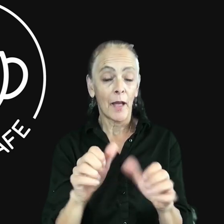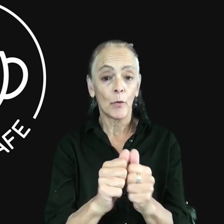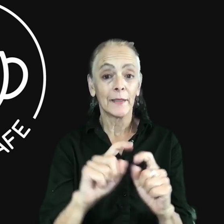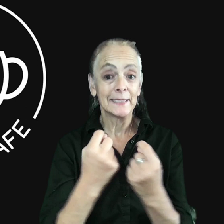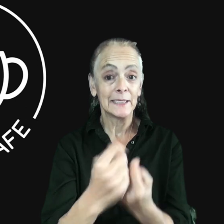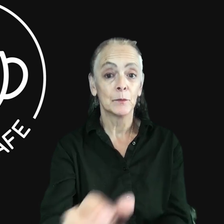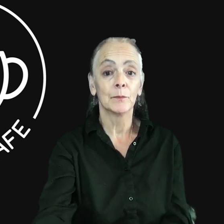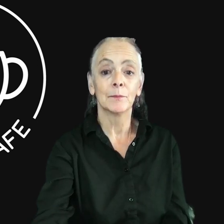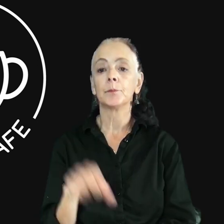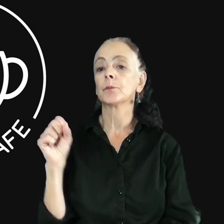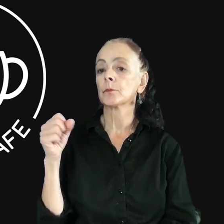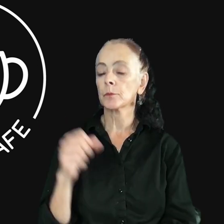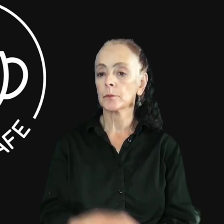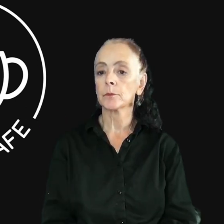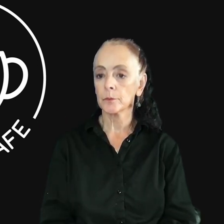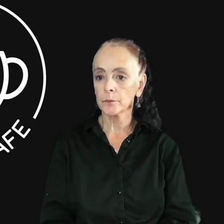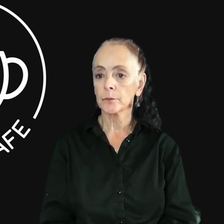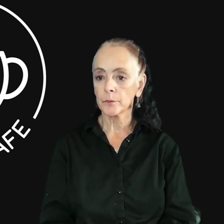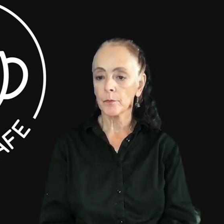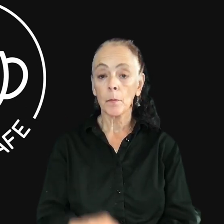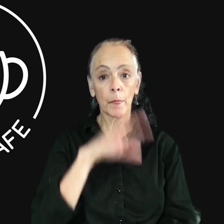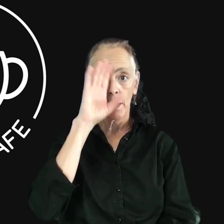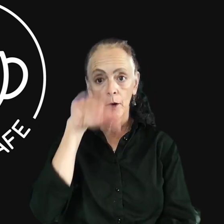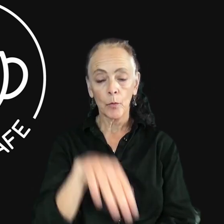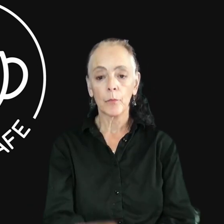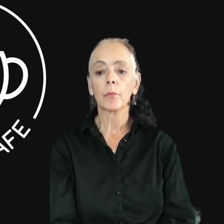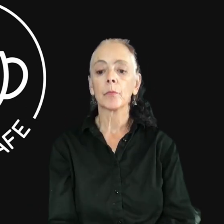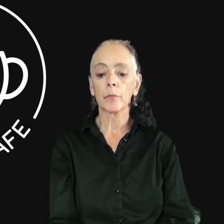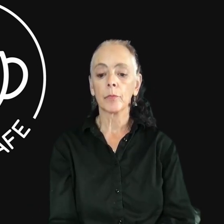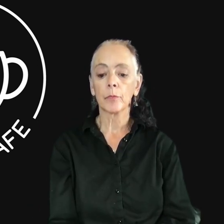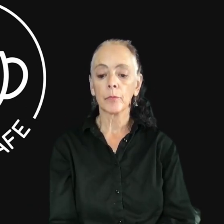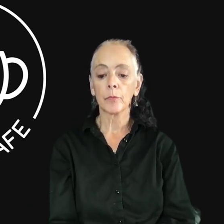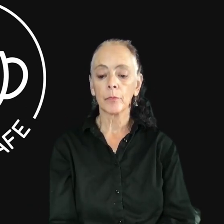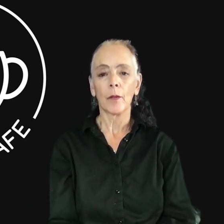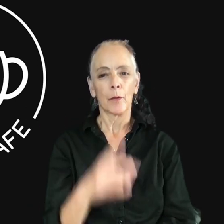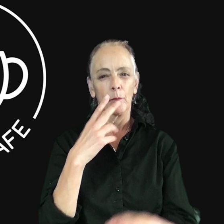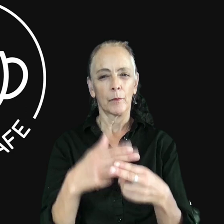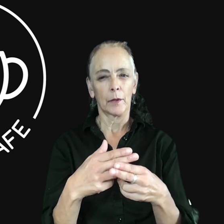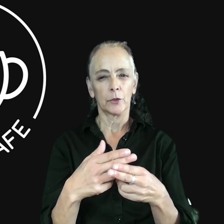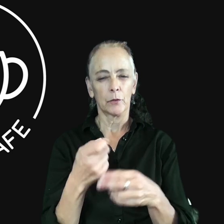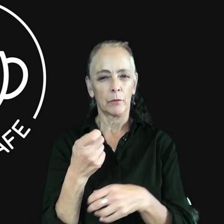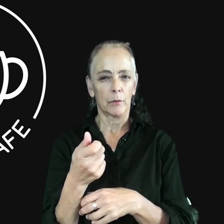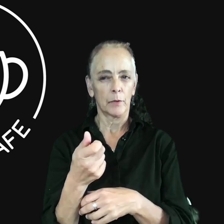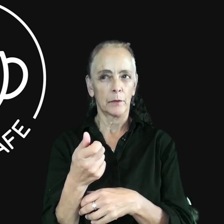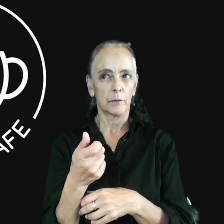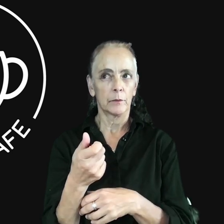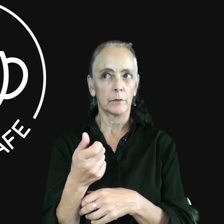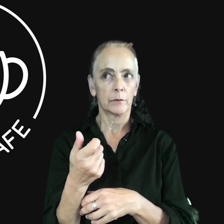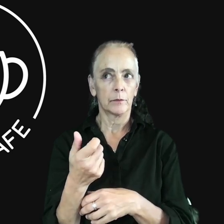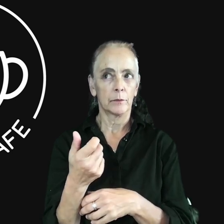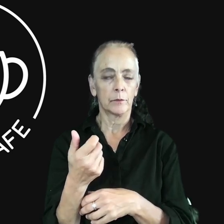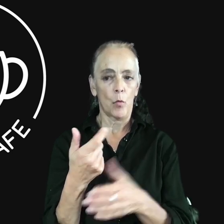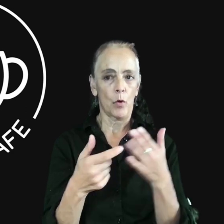teams um you know i mean you you you you hinted a little of it i think uh in